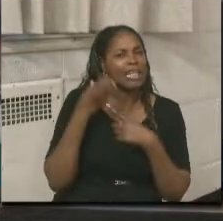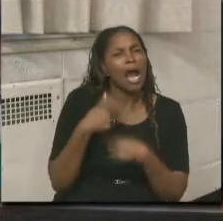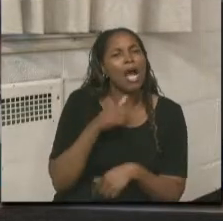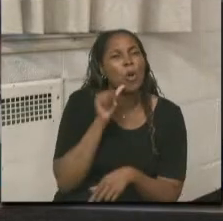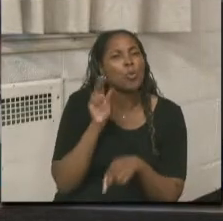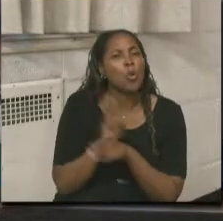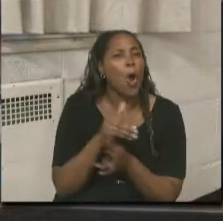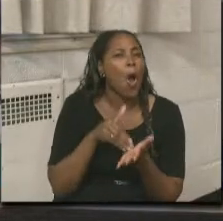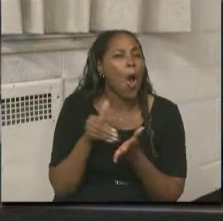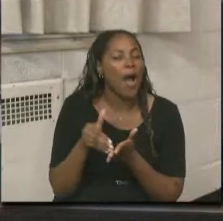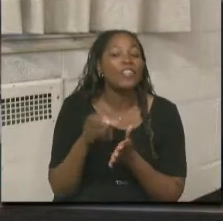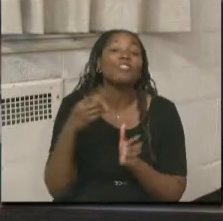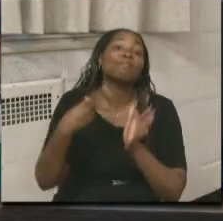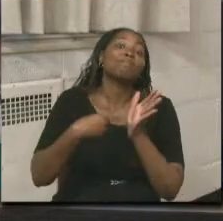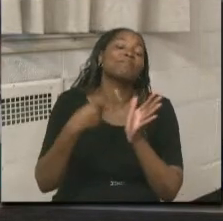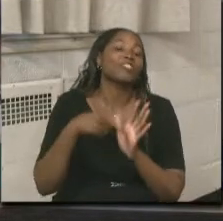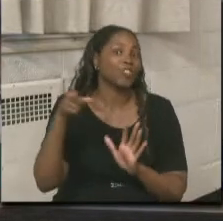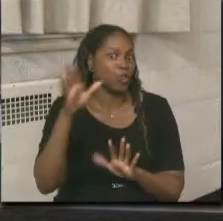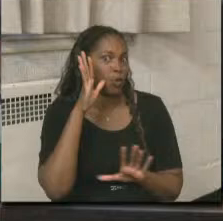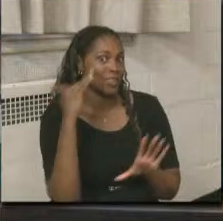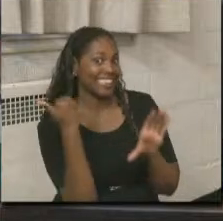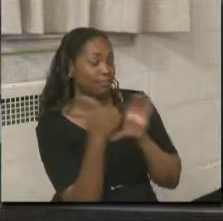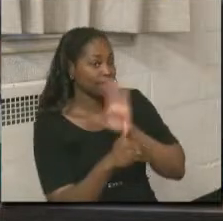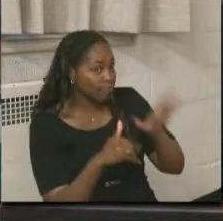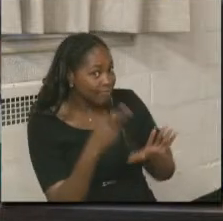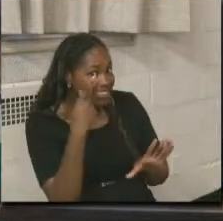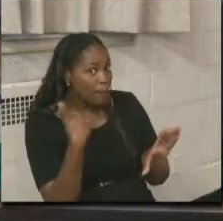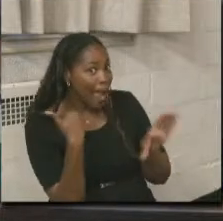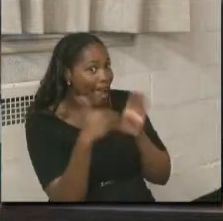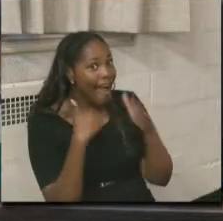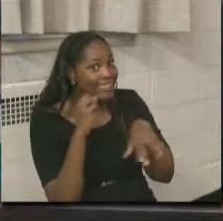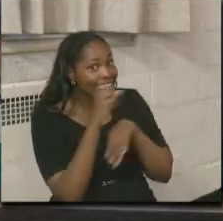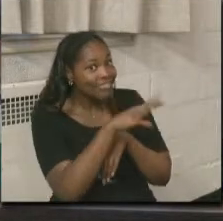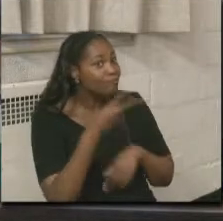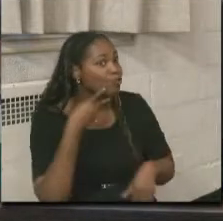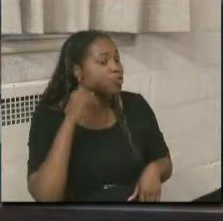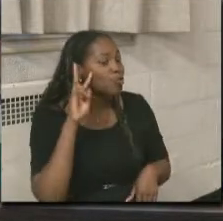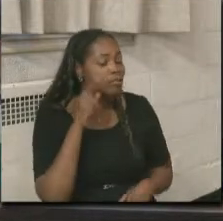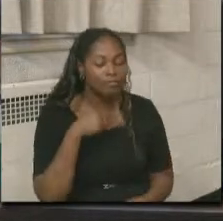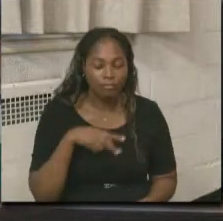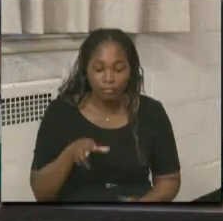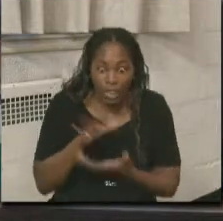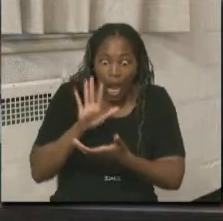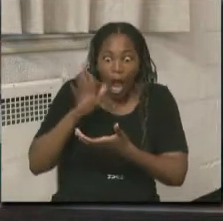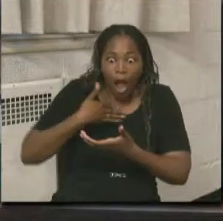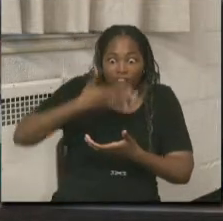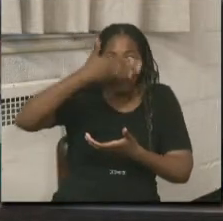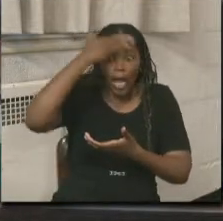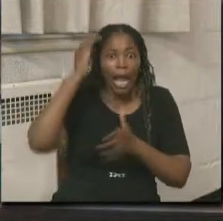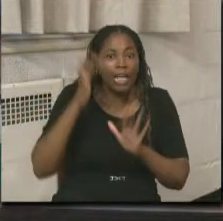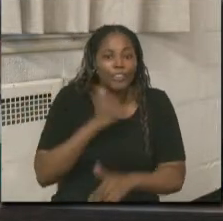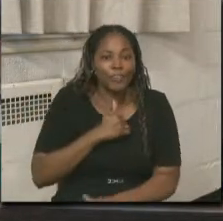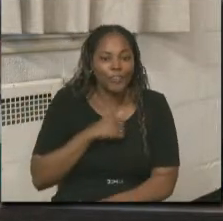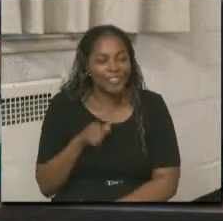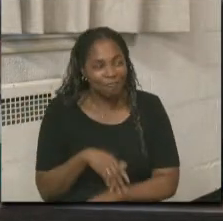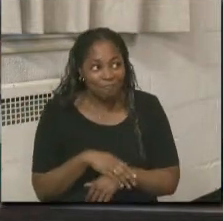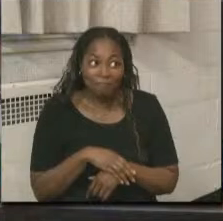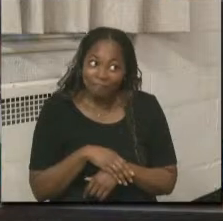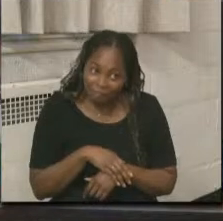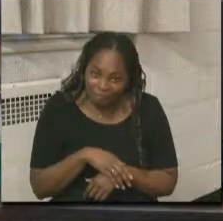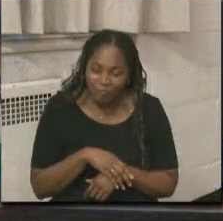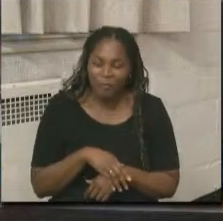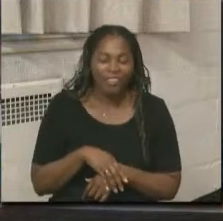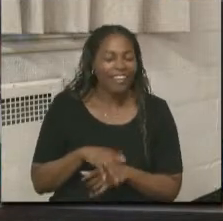"Hey, Rain, have you seen this? I sent it like 2 days ago." And I'm like, oh my goodness, I totally forgot. And she was just always there for me.